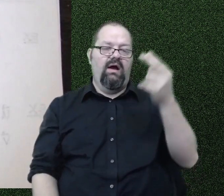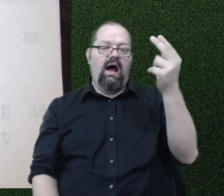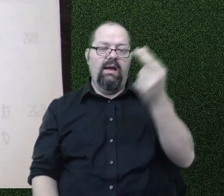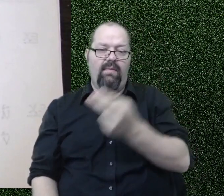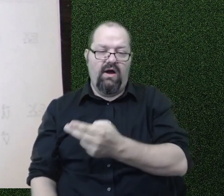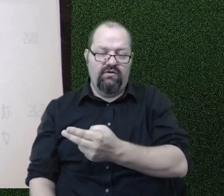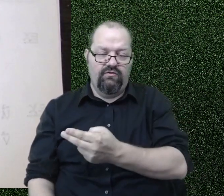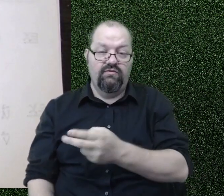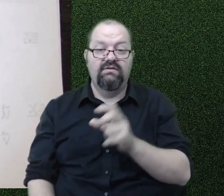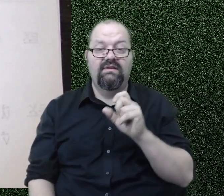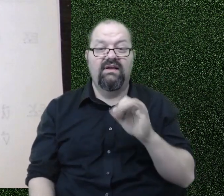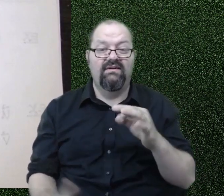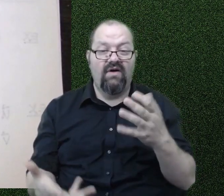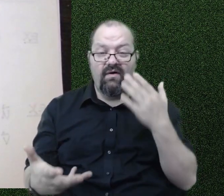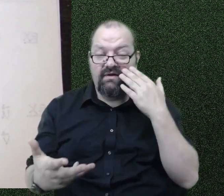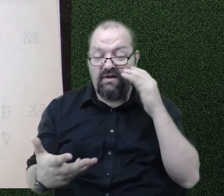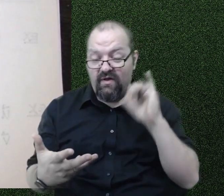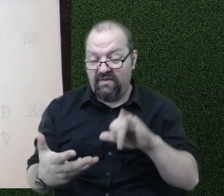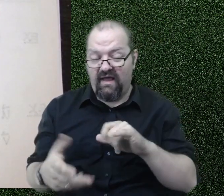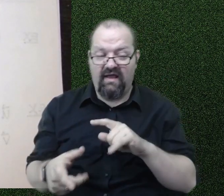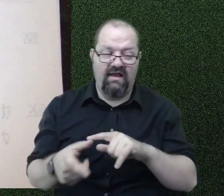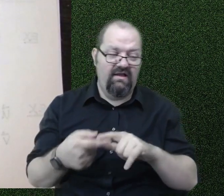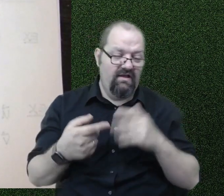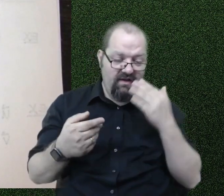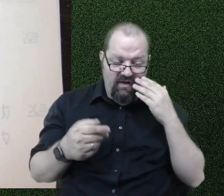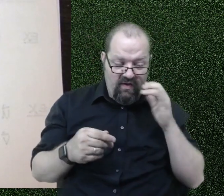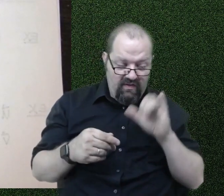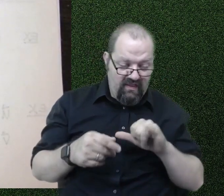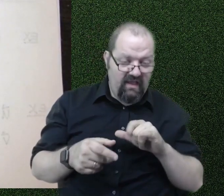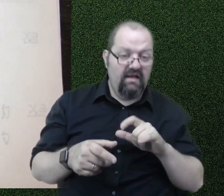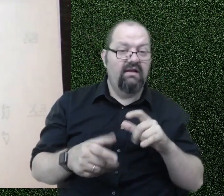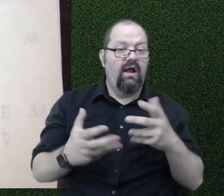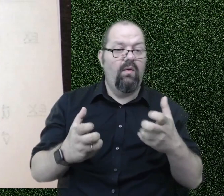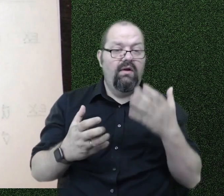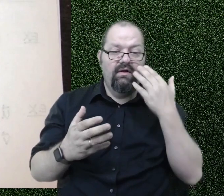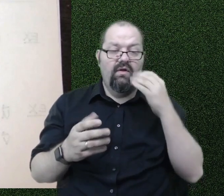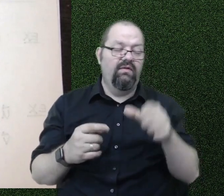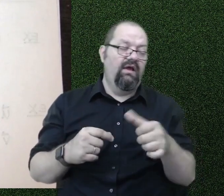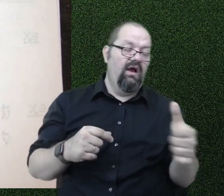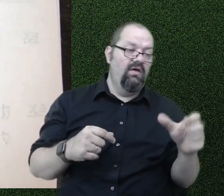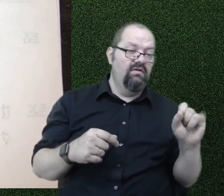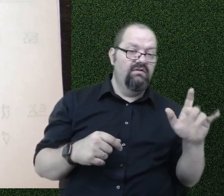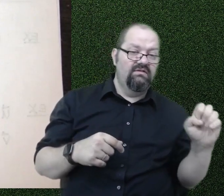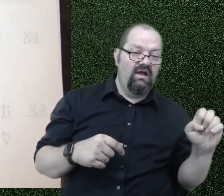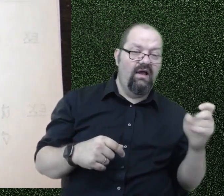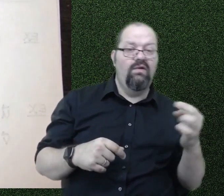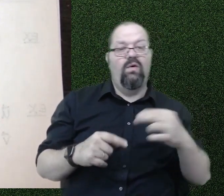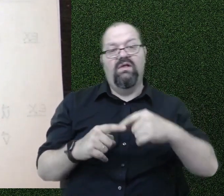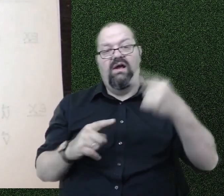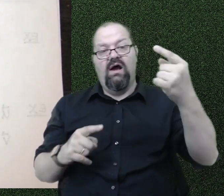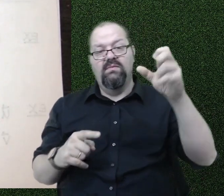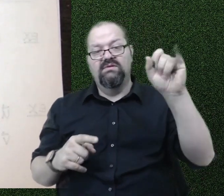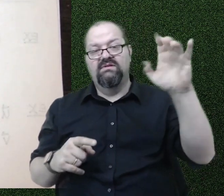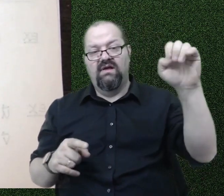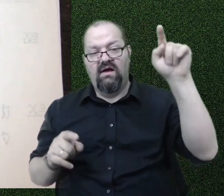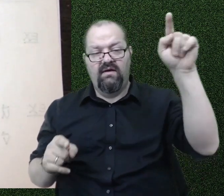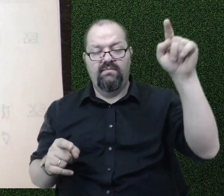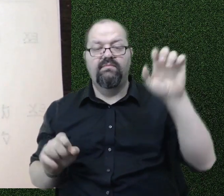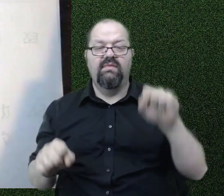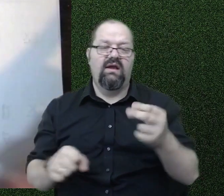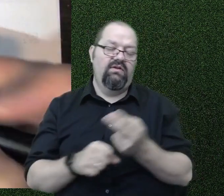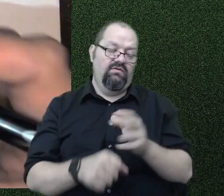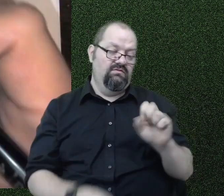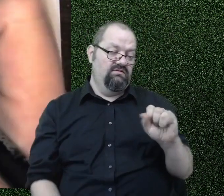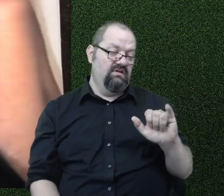If I know this and I know this and I want the adjacent side, or I know this and I know this and I want the opposite side, I can use sine and cosine.